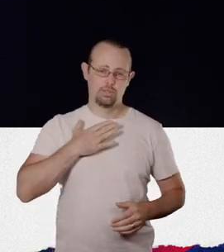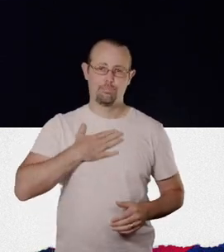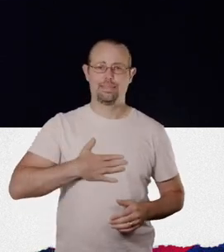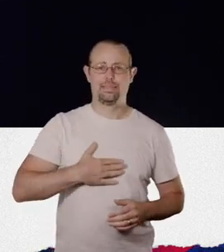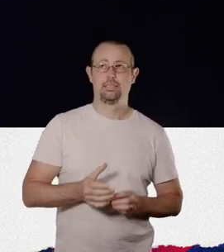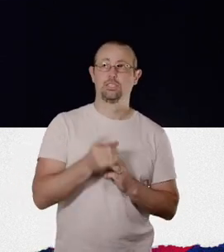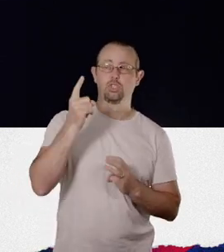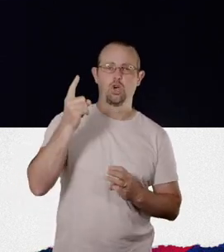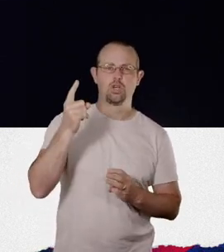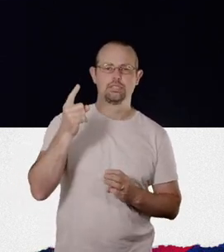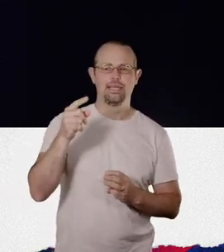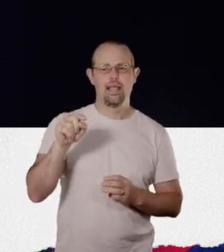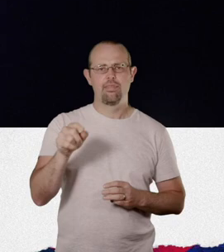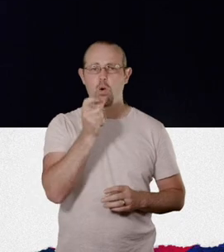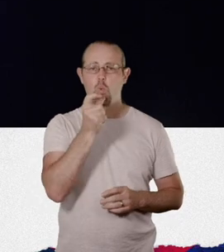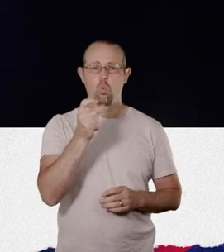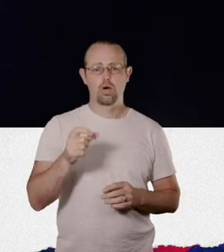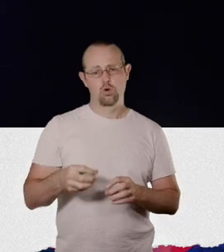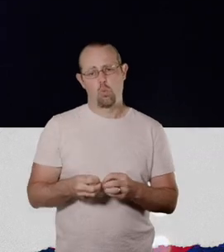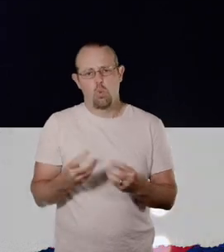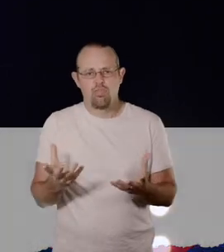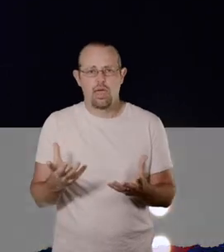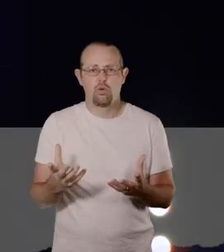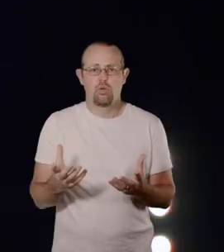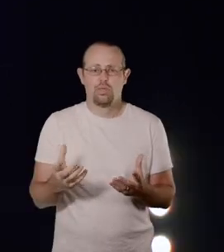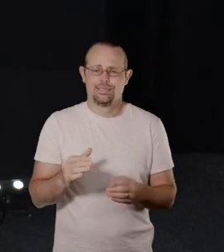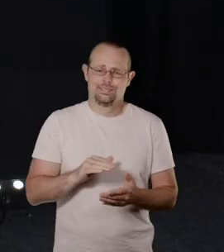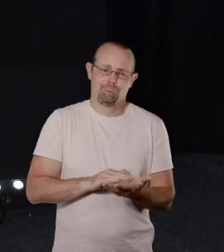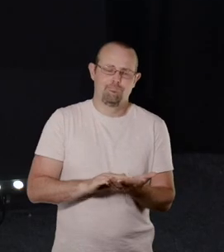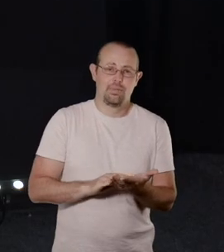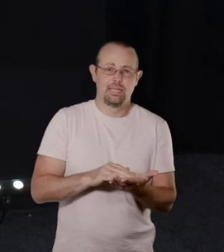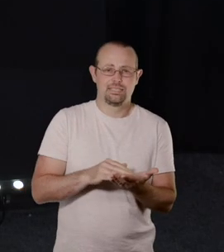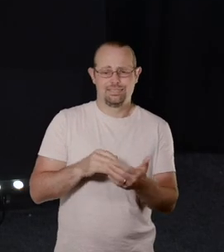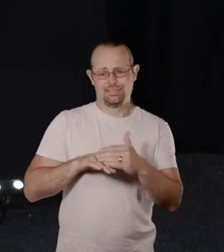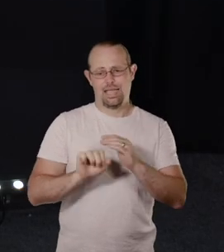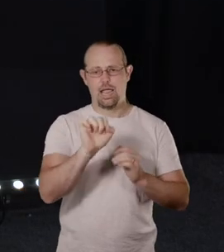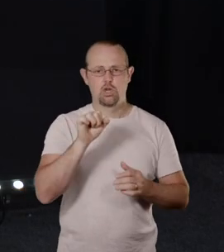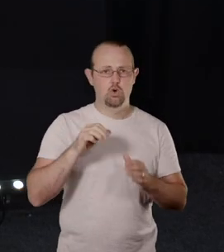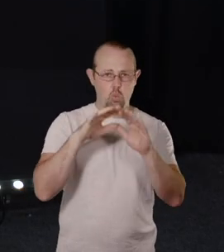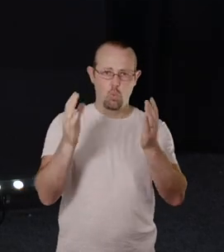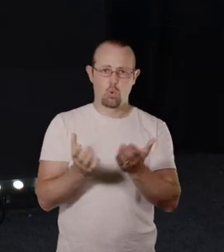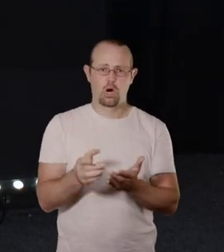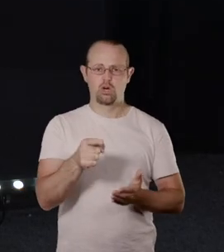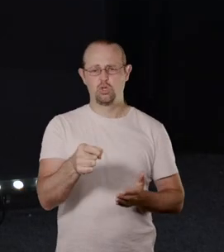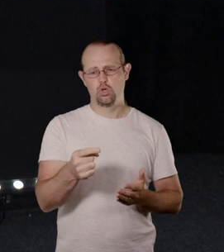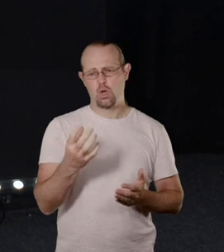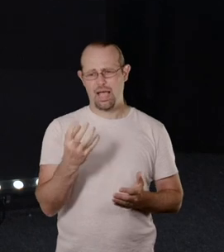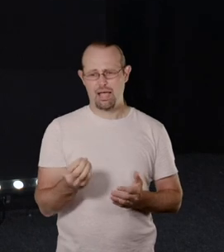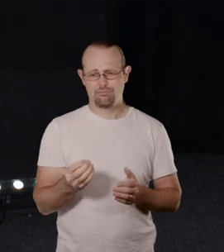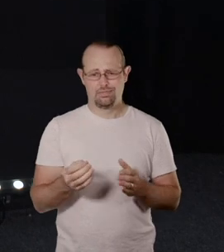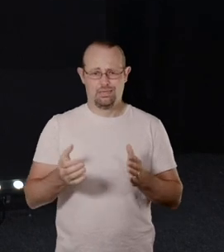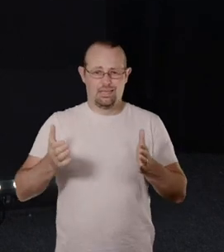the fact that in your world, you've left a gaping chasm. You've an impassable gulf. That's